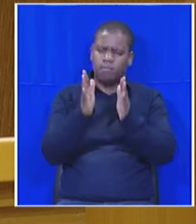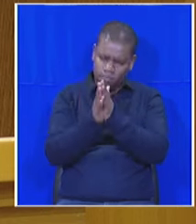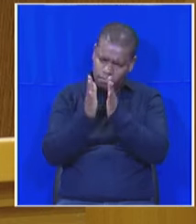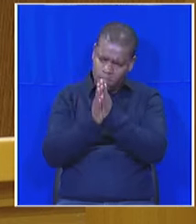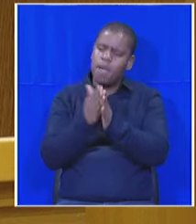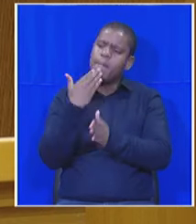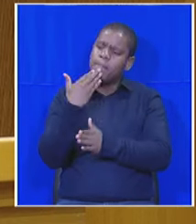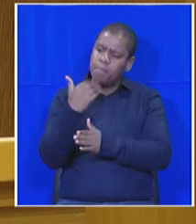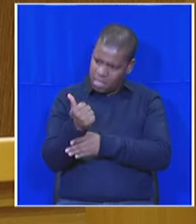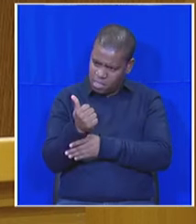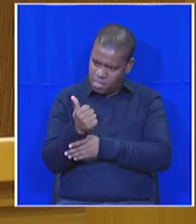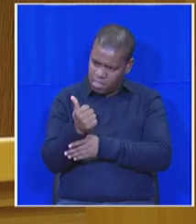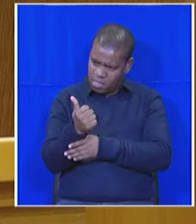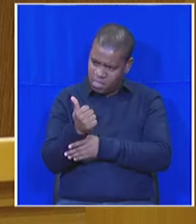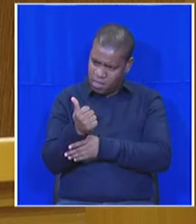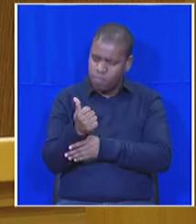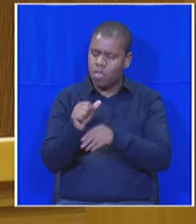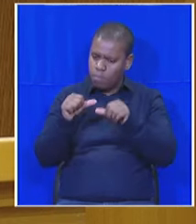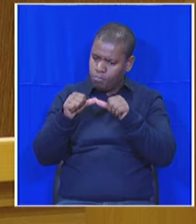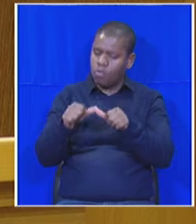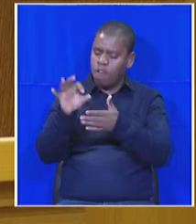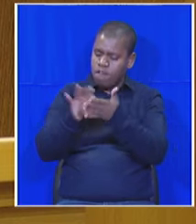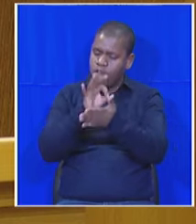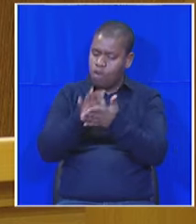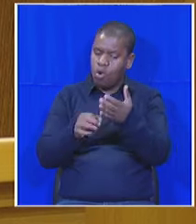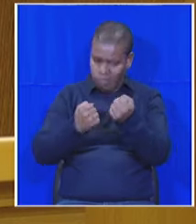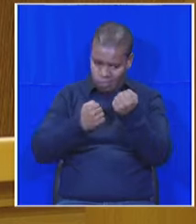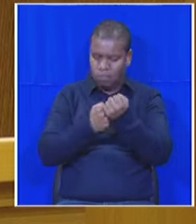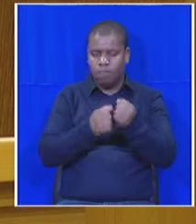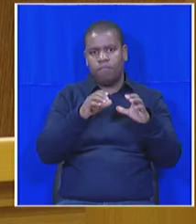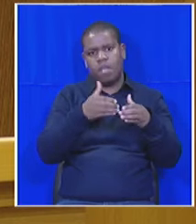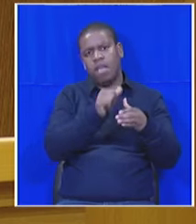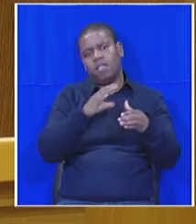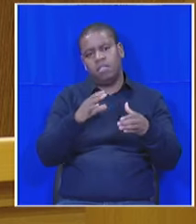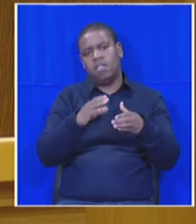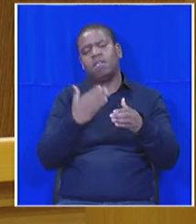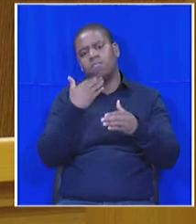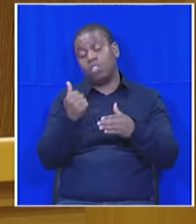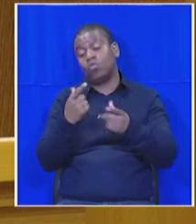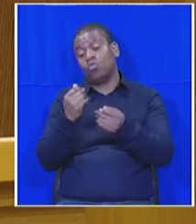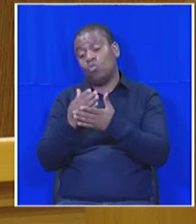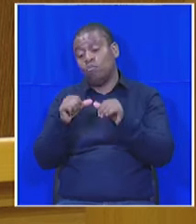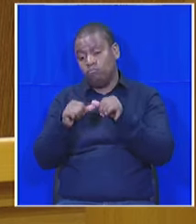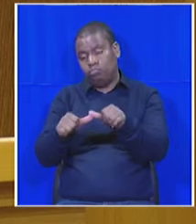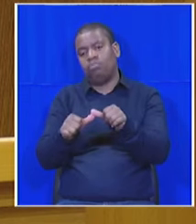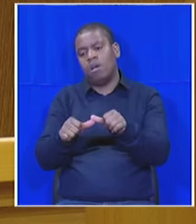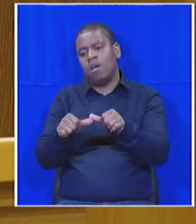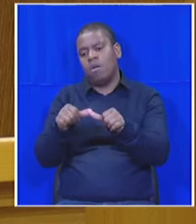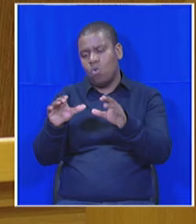for your liberator, the ANC, towards a steady improvement of our people's life for the